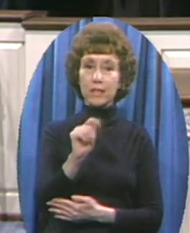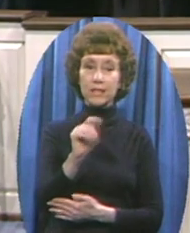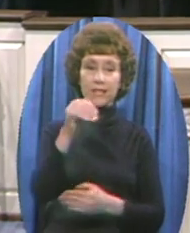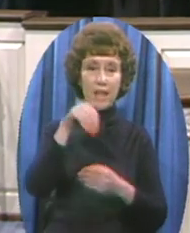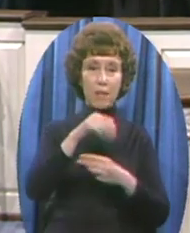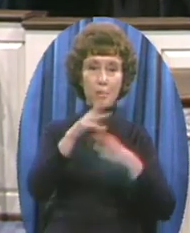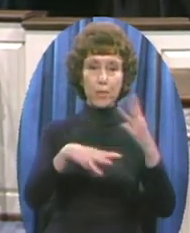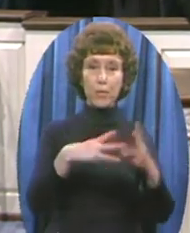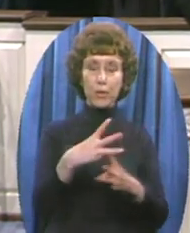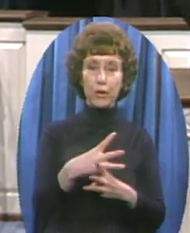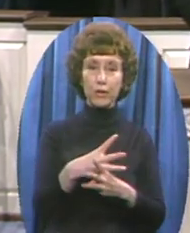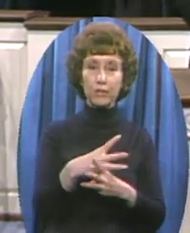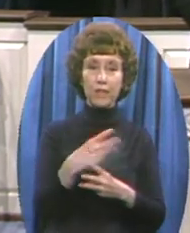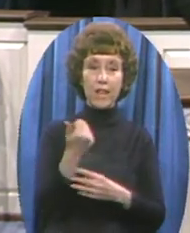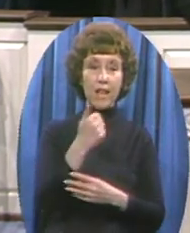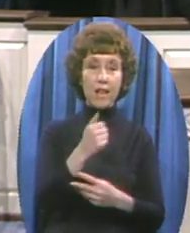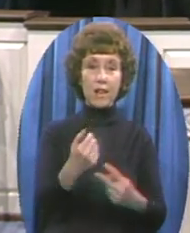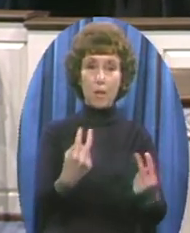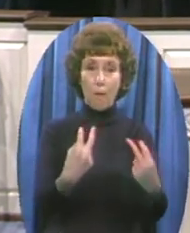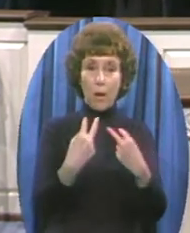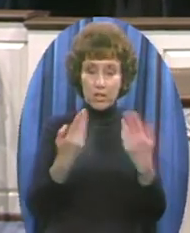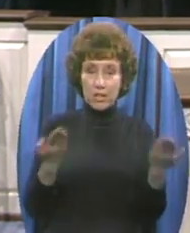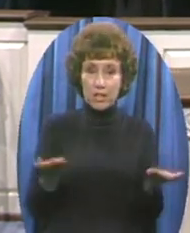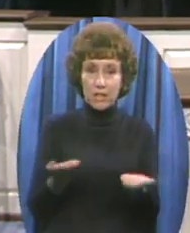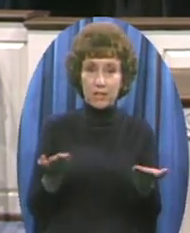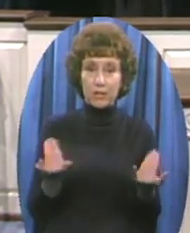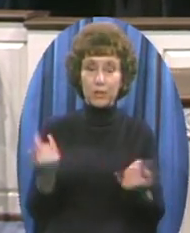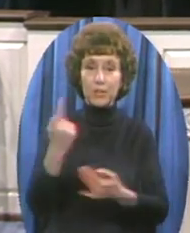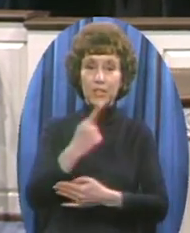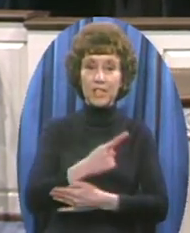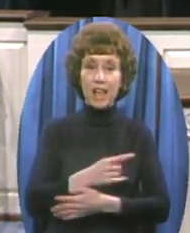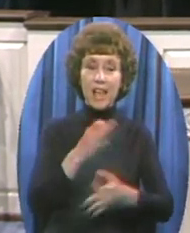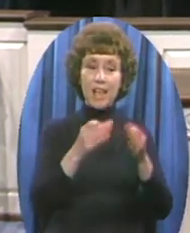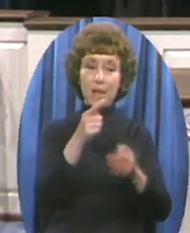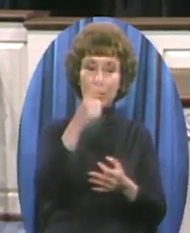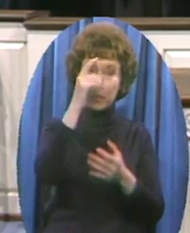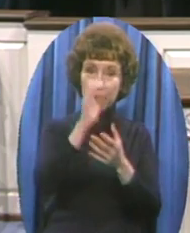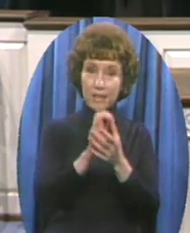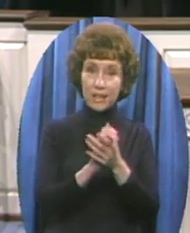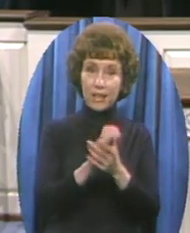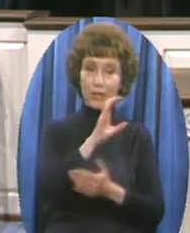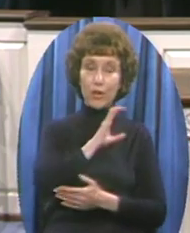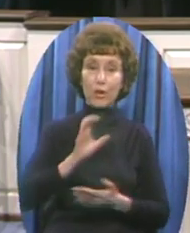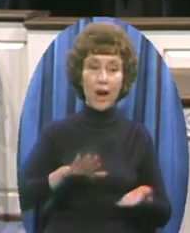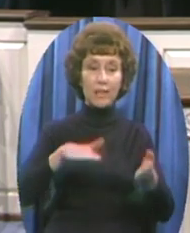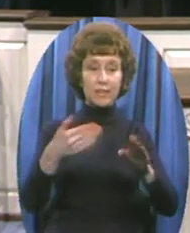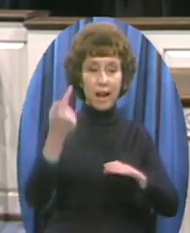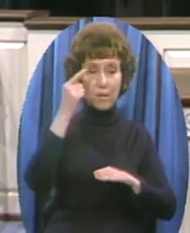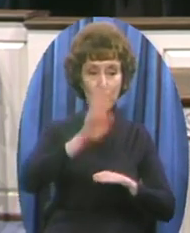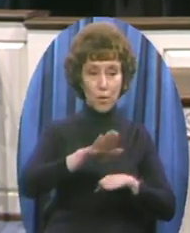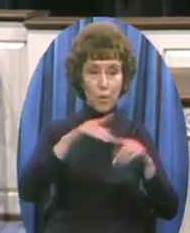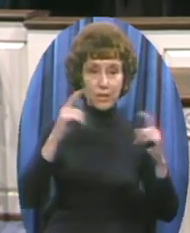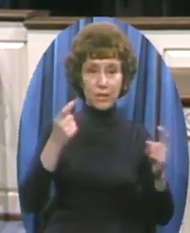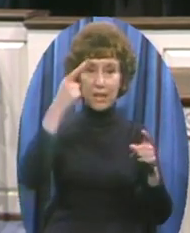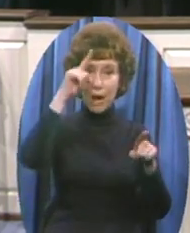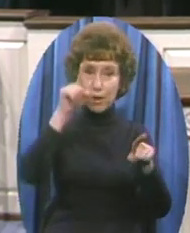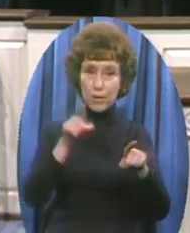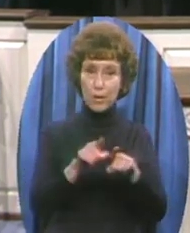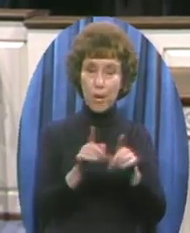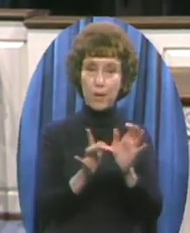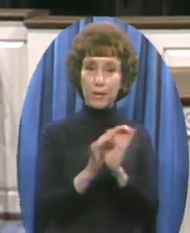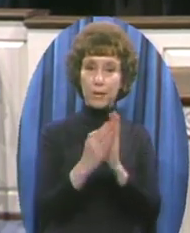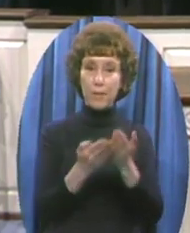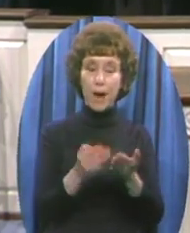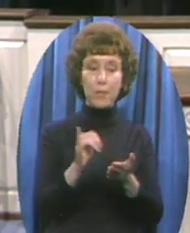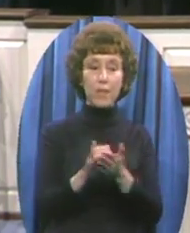program right now, if you'll believe that Christ died for your sins according to the Scriptures, that Jesus Christ